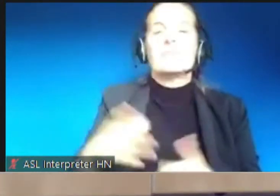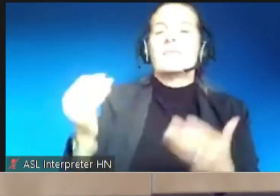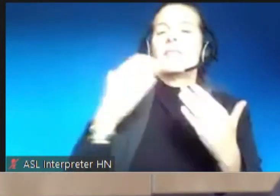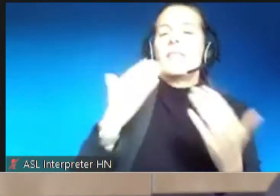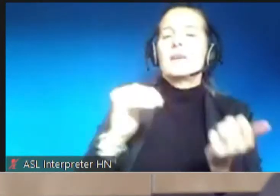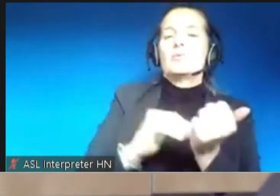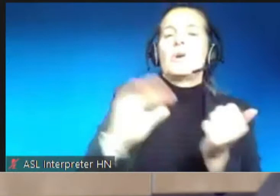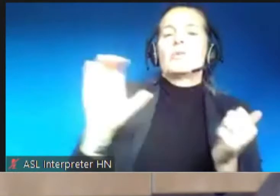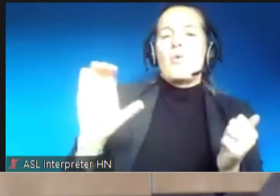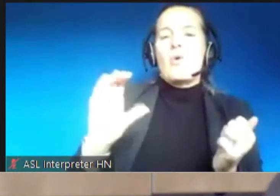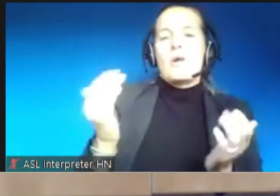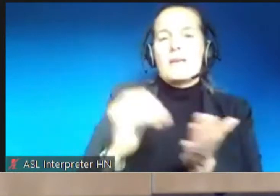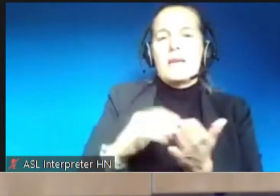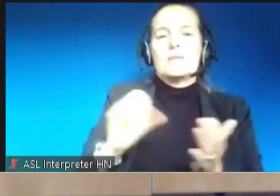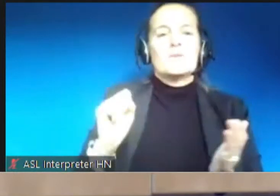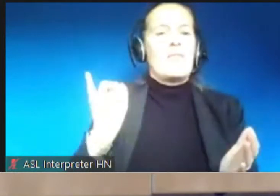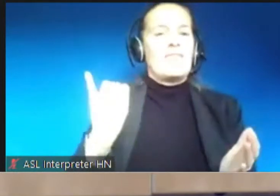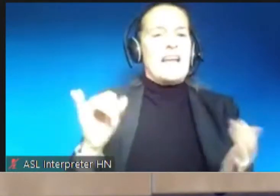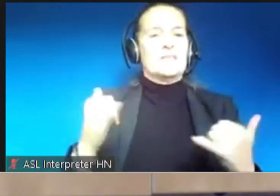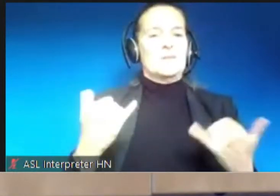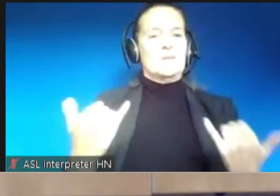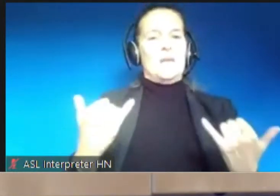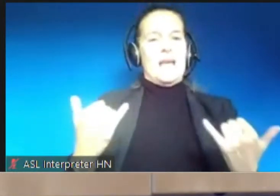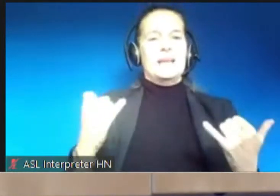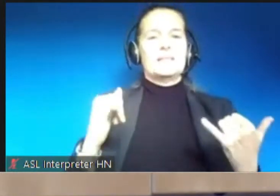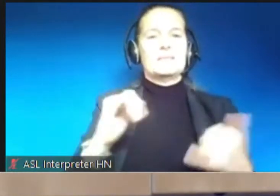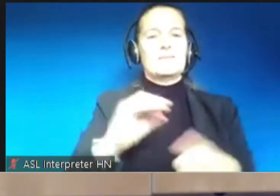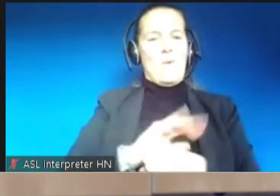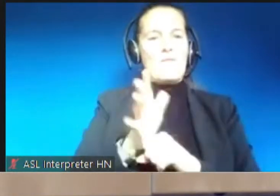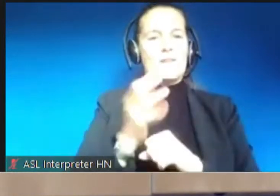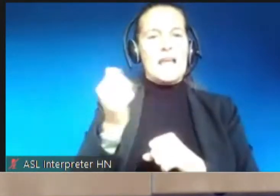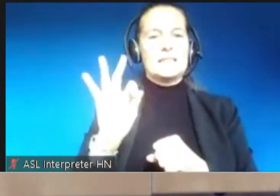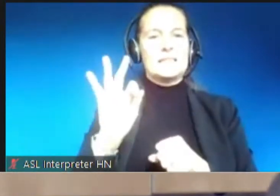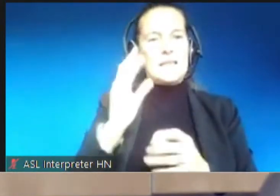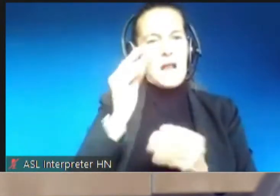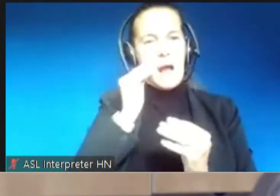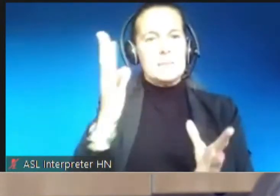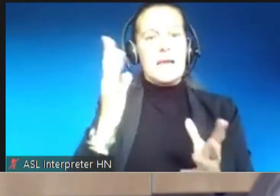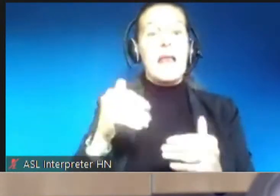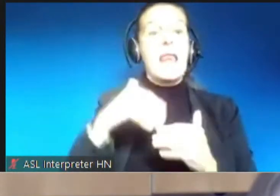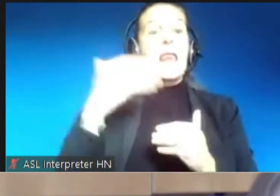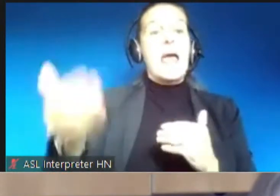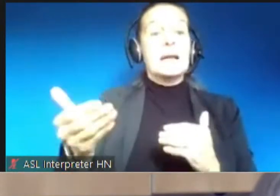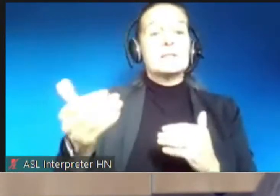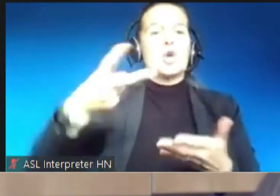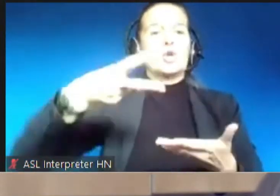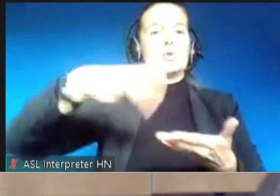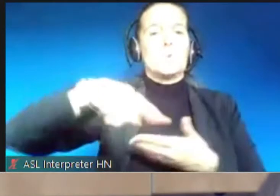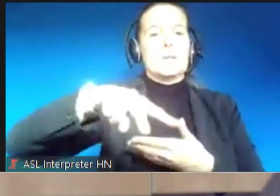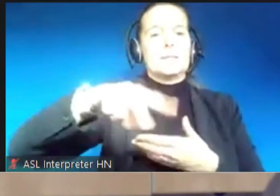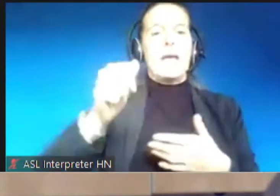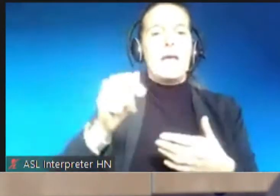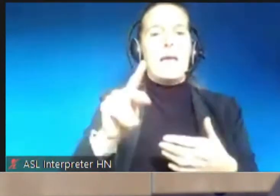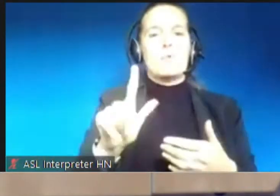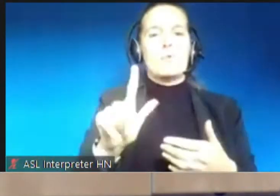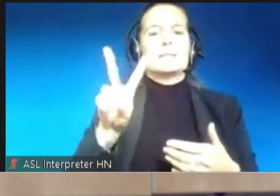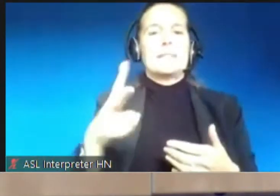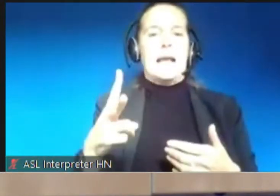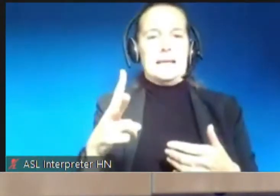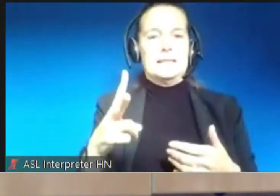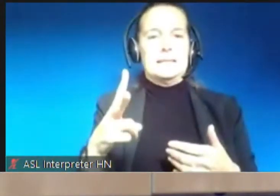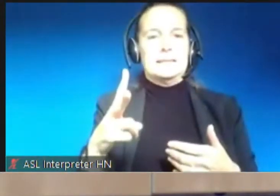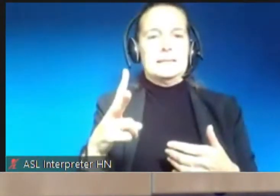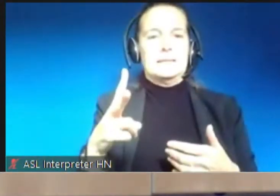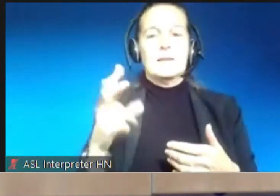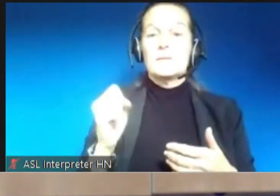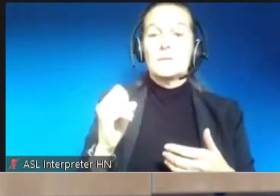again. So that sums up today's COVID-19 update. Our next update is scheduled in 2 weeks on April 2nd. In the meantime,